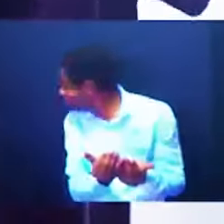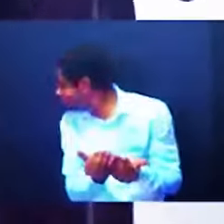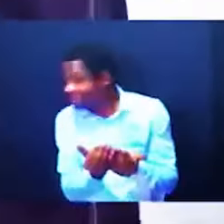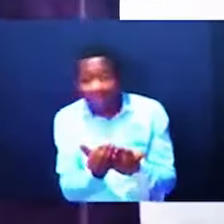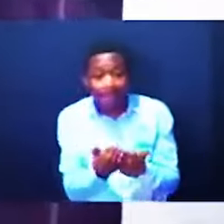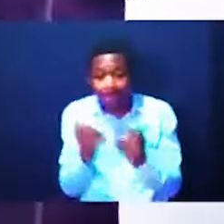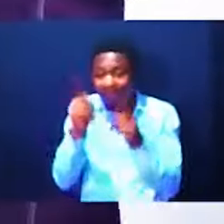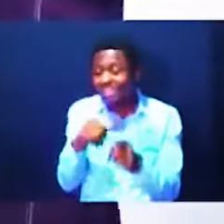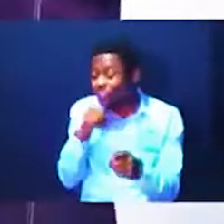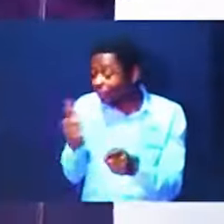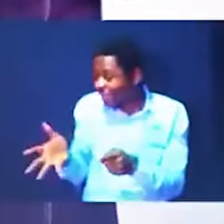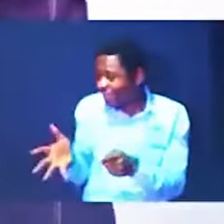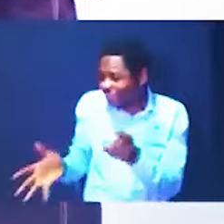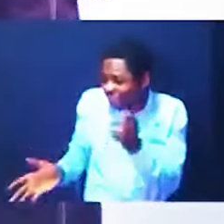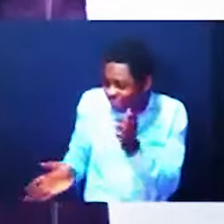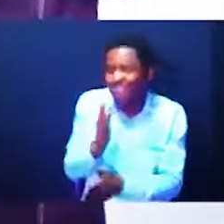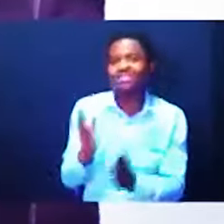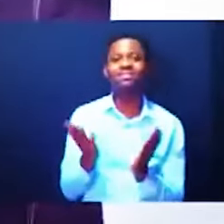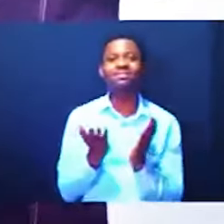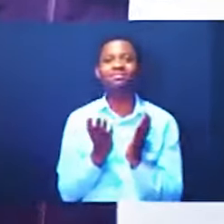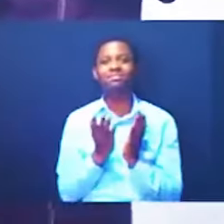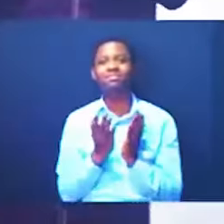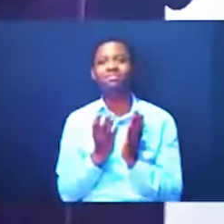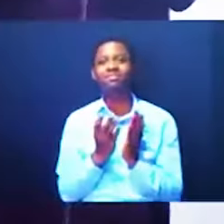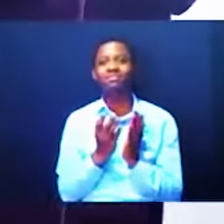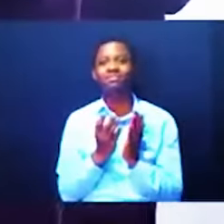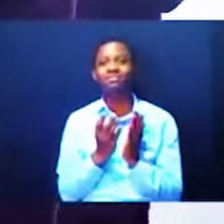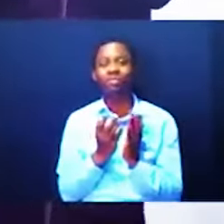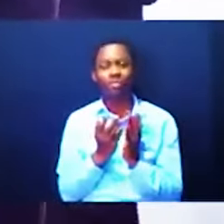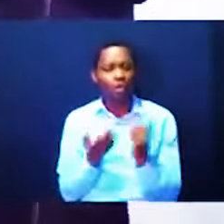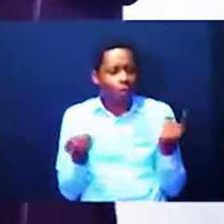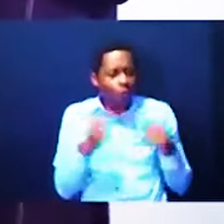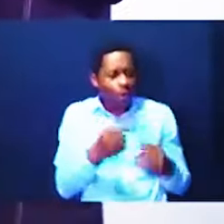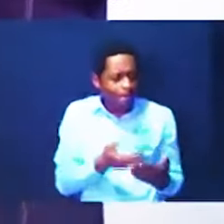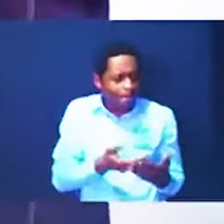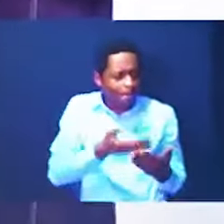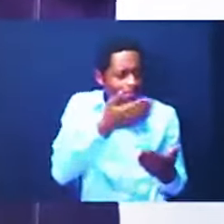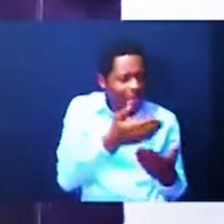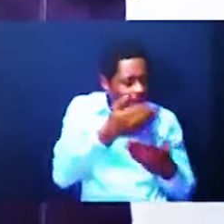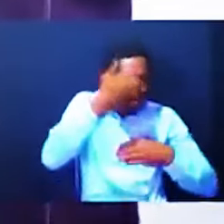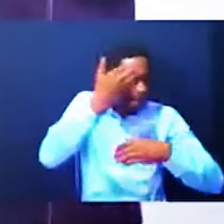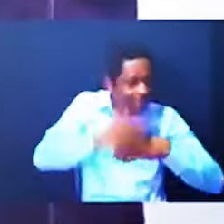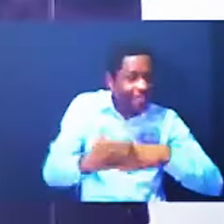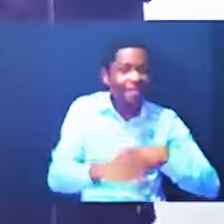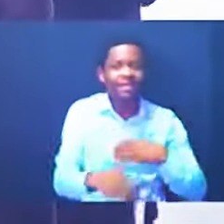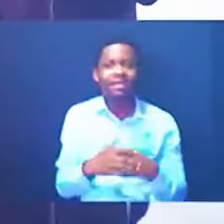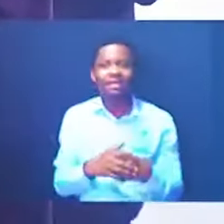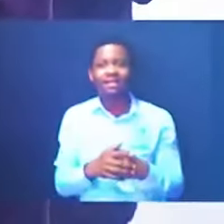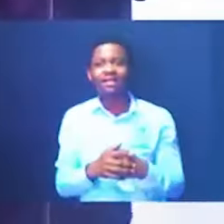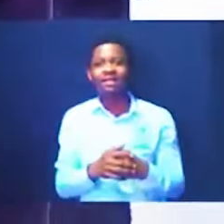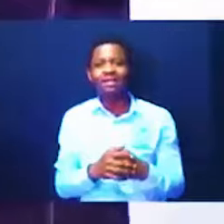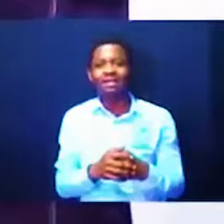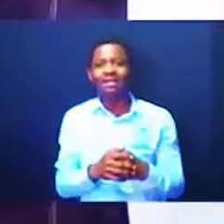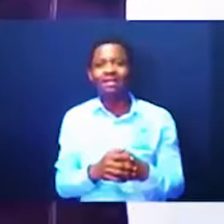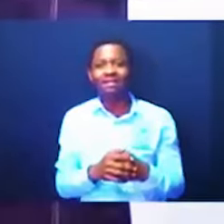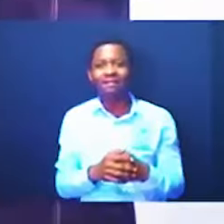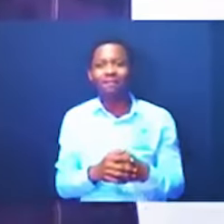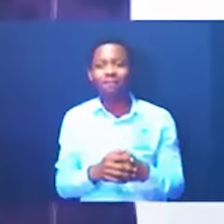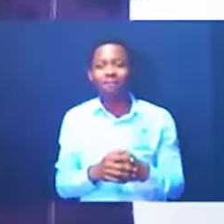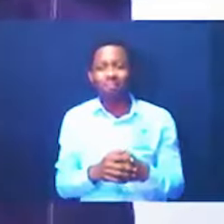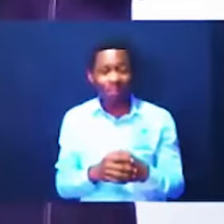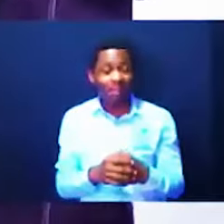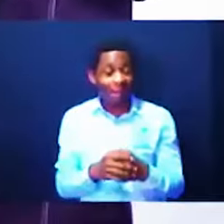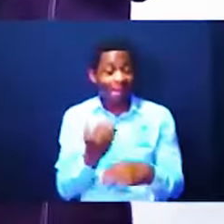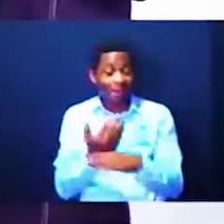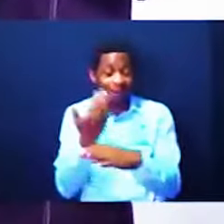Unia Diania, oh, yes, so be a sa, a male. When you buy bread, Even before you buy the bread, check and make sure